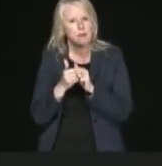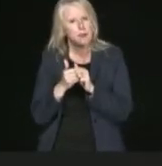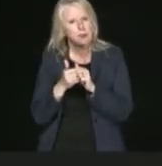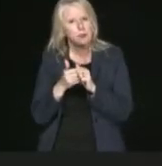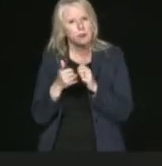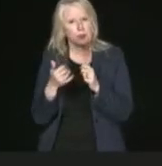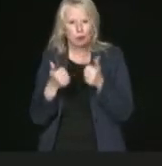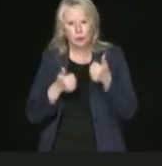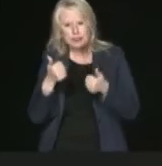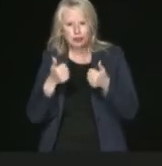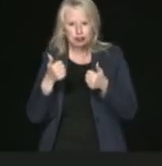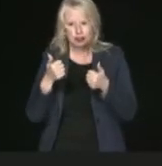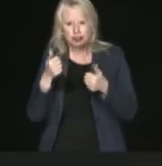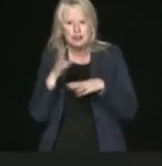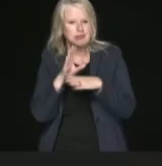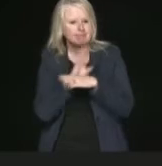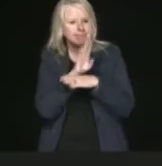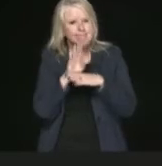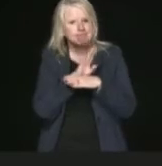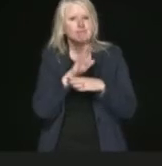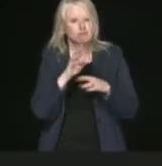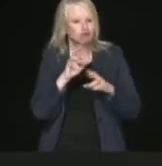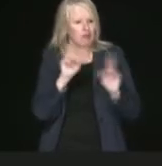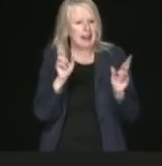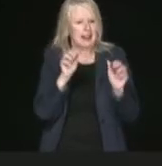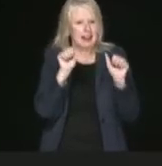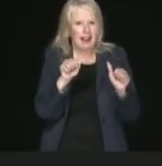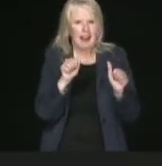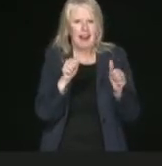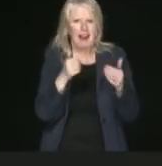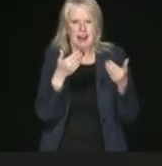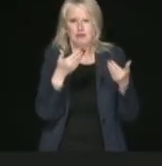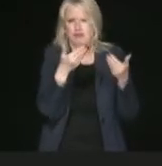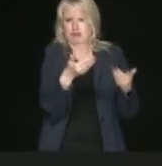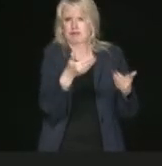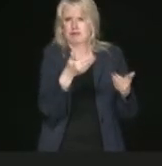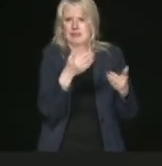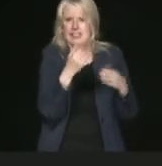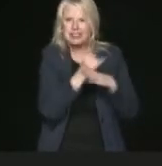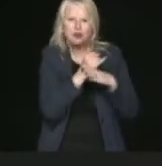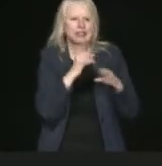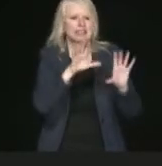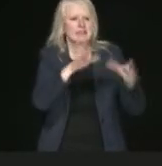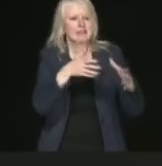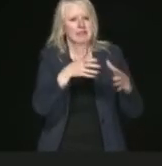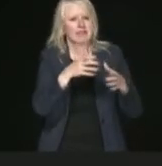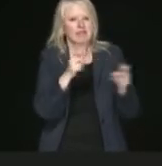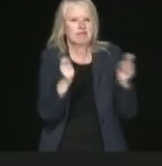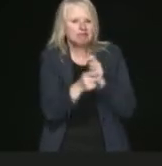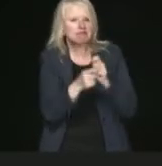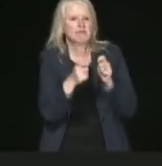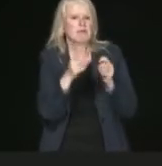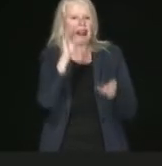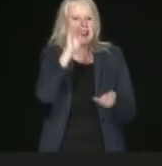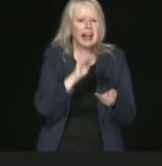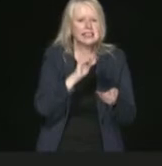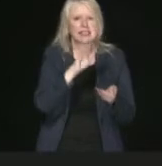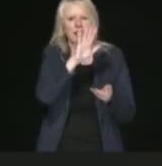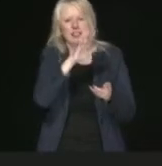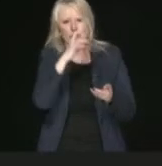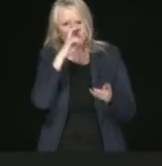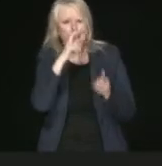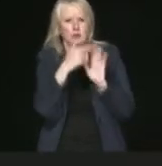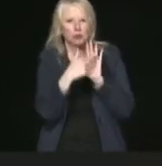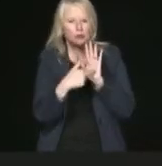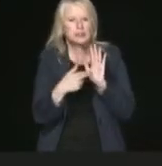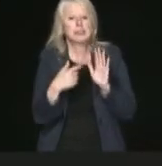where and how we should relax the restrictions and how to do it gradually. So I agree with Mr. Legault